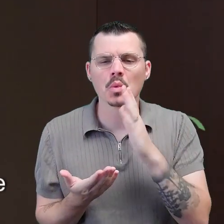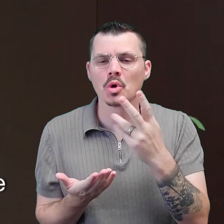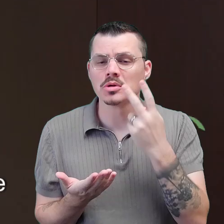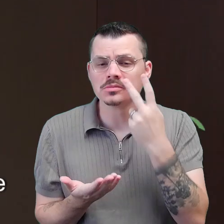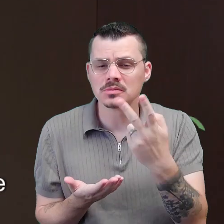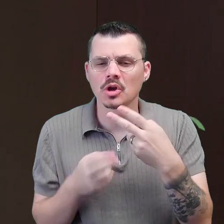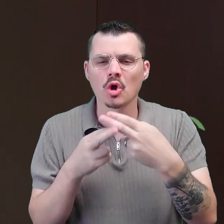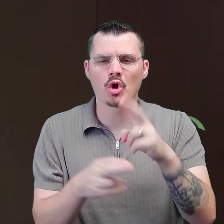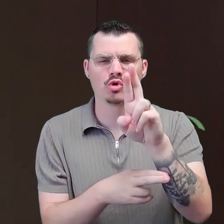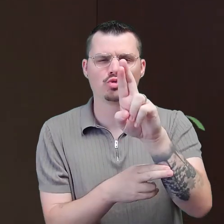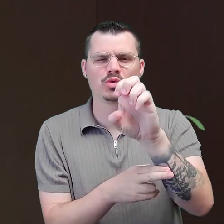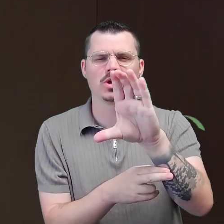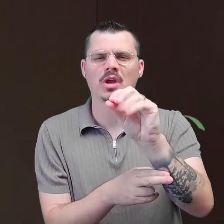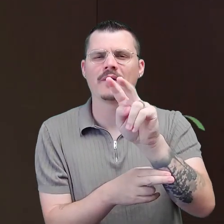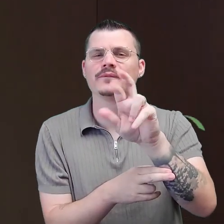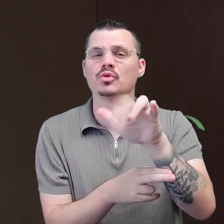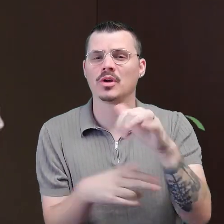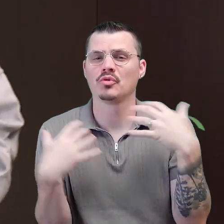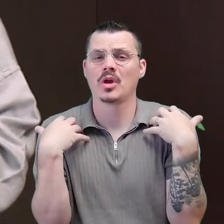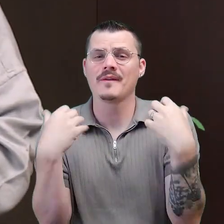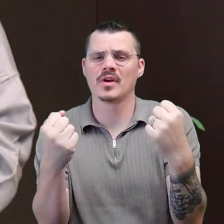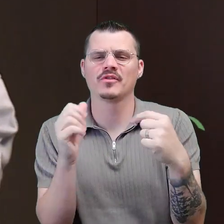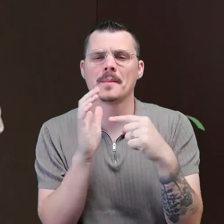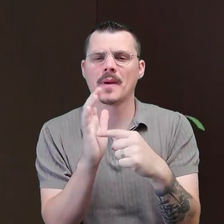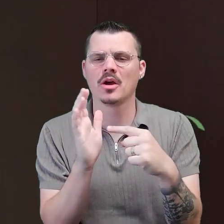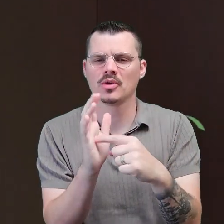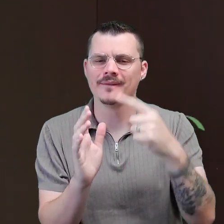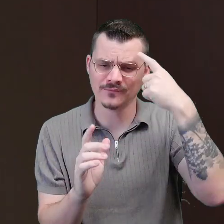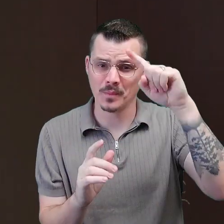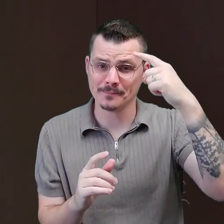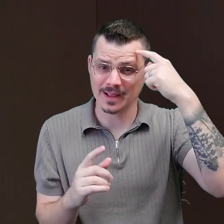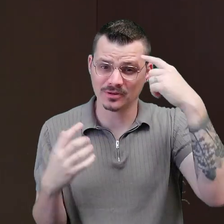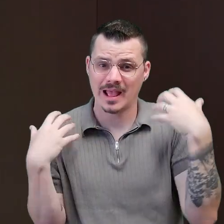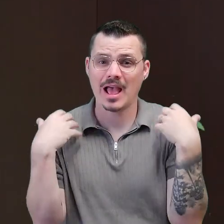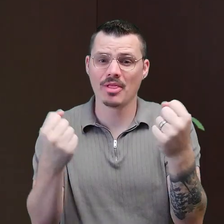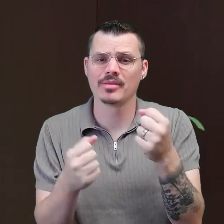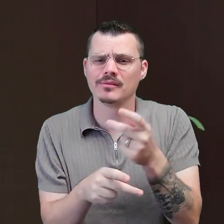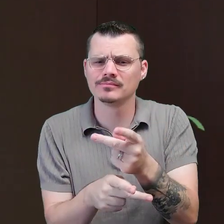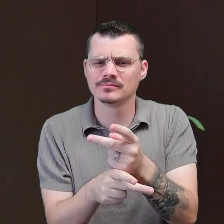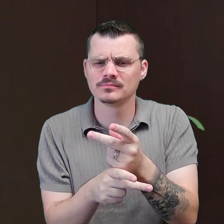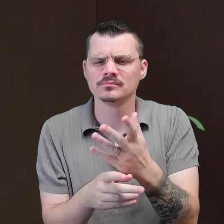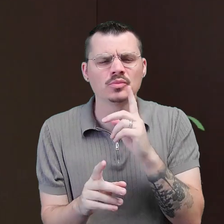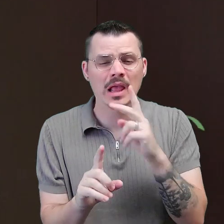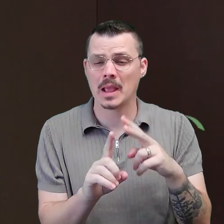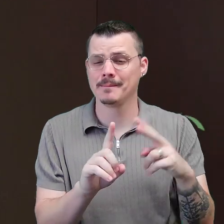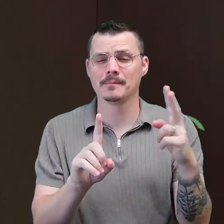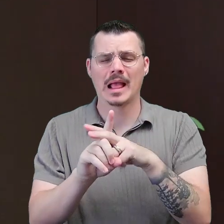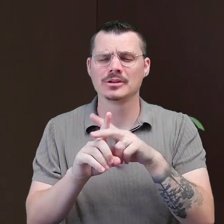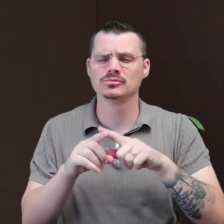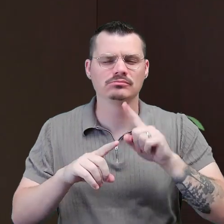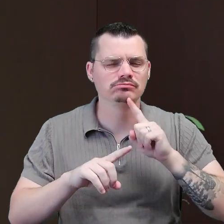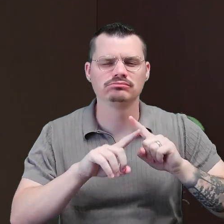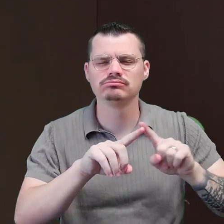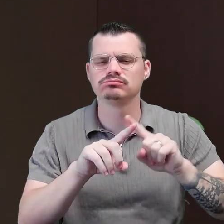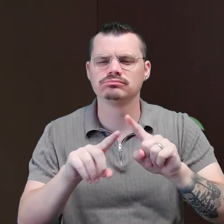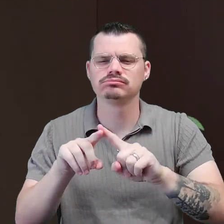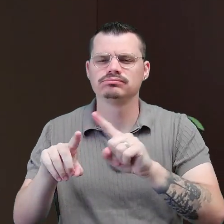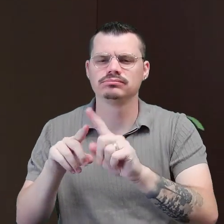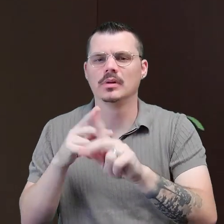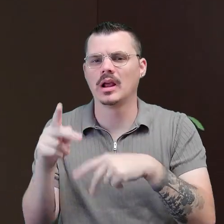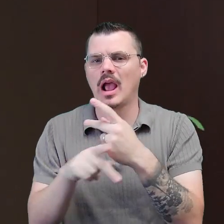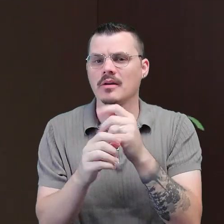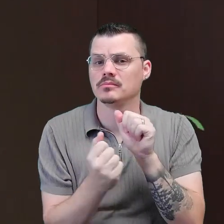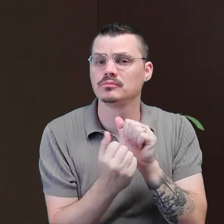hear about called the recovery model for mental health care. It applies basically to all kinds of